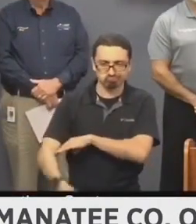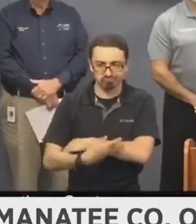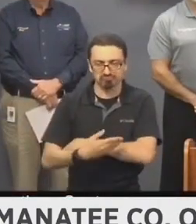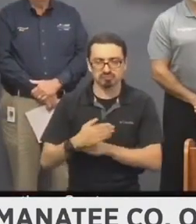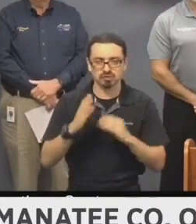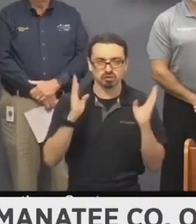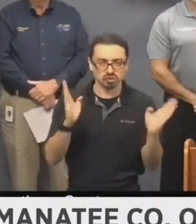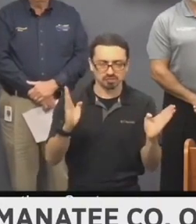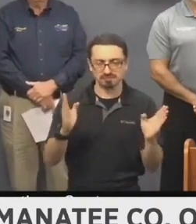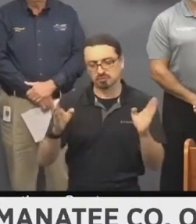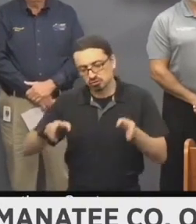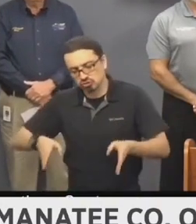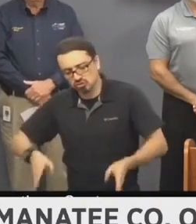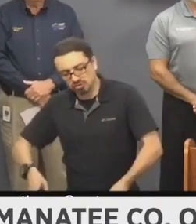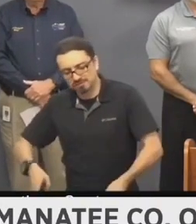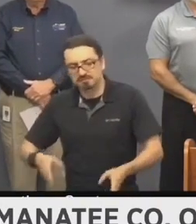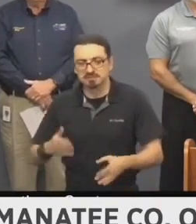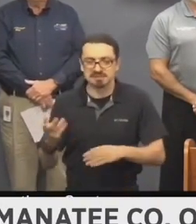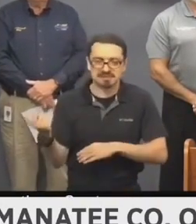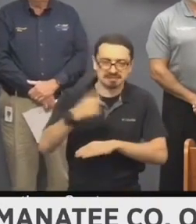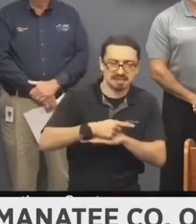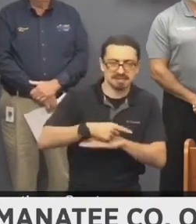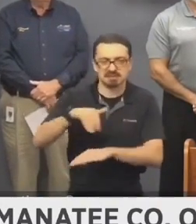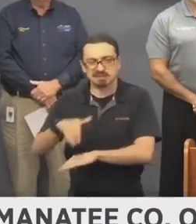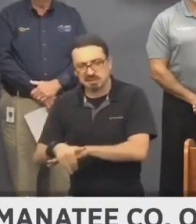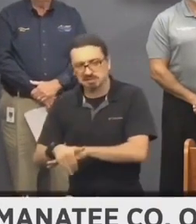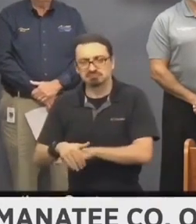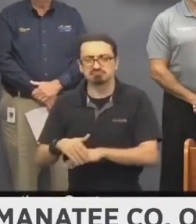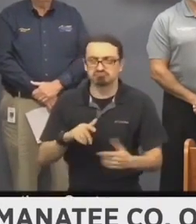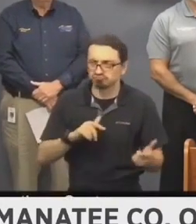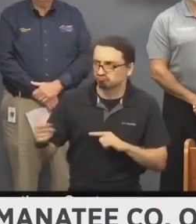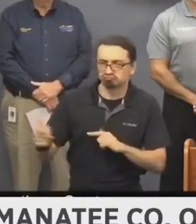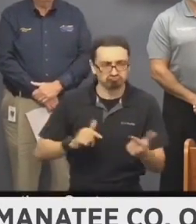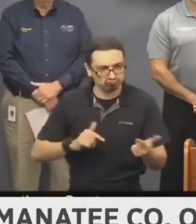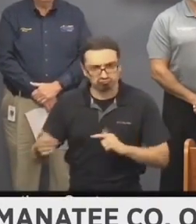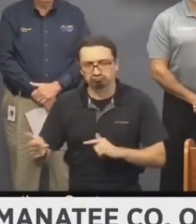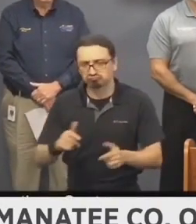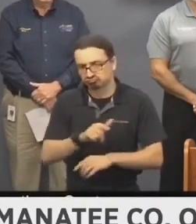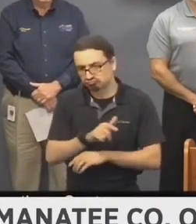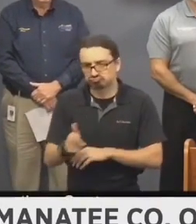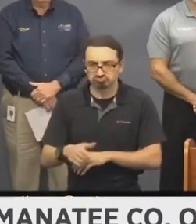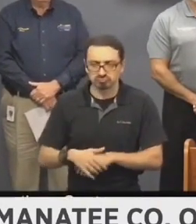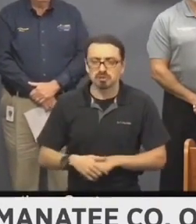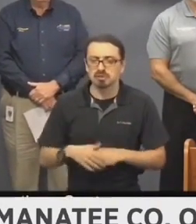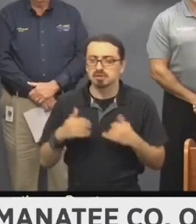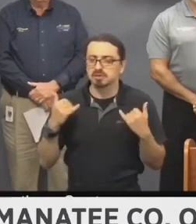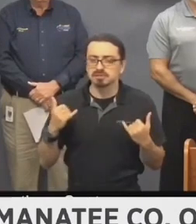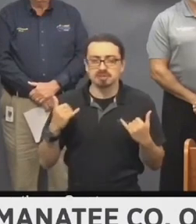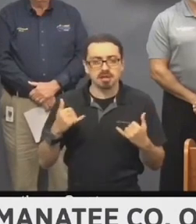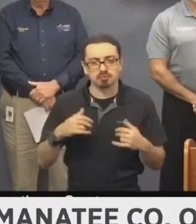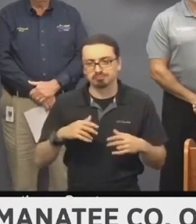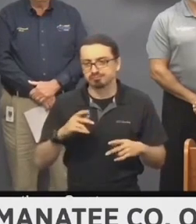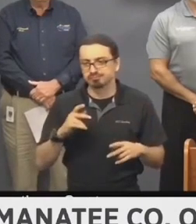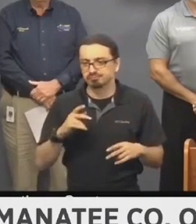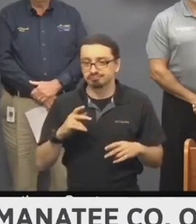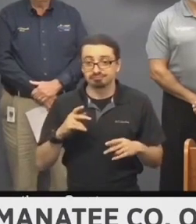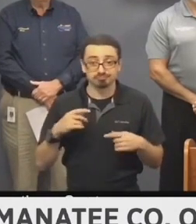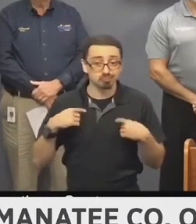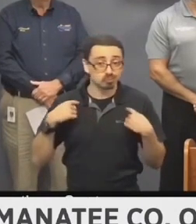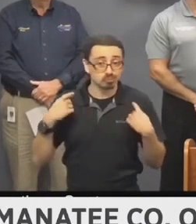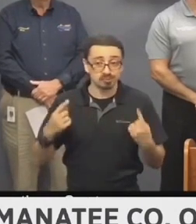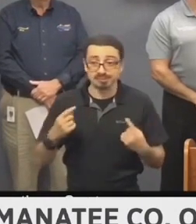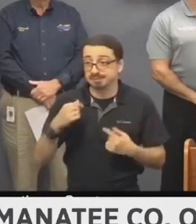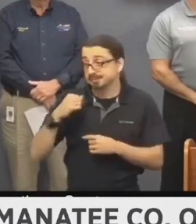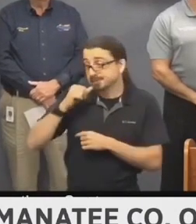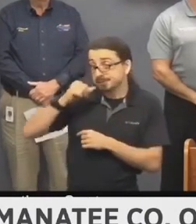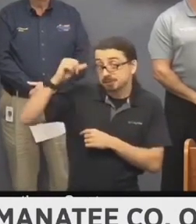shift. Every emergency support function is providing 24-hour coverage at the desk. So really since yesterday, we have been